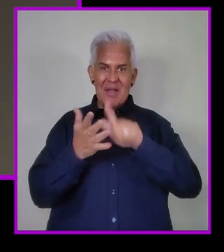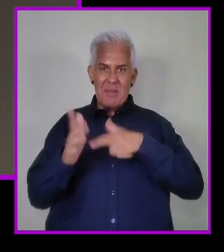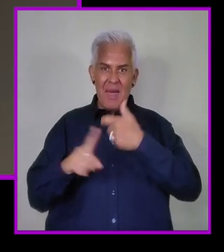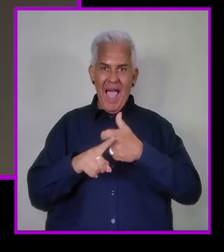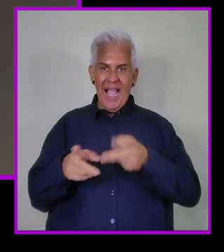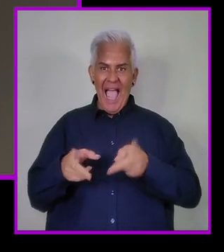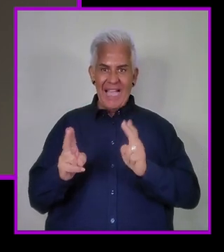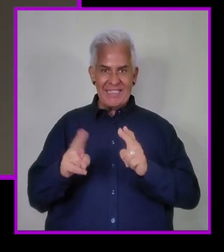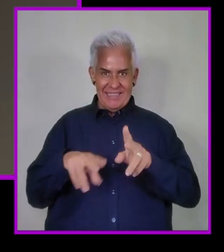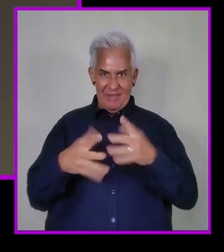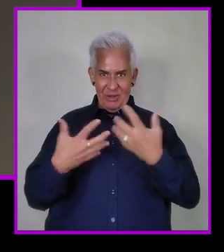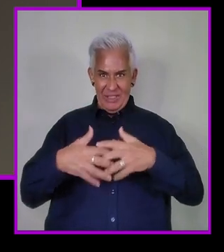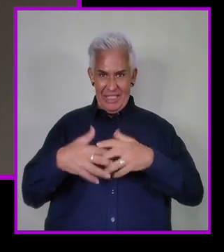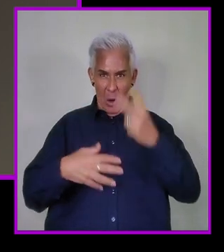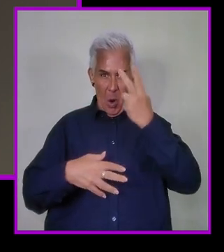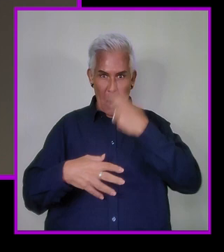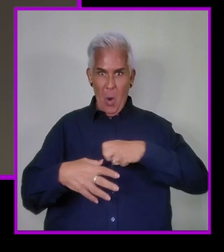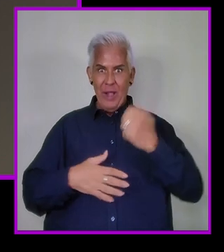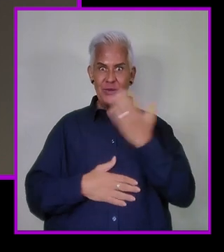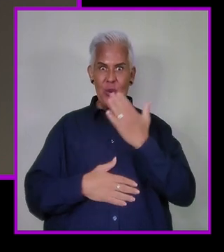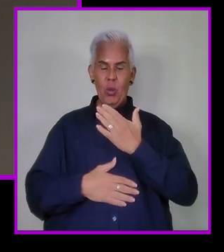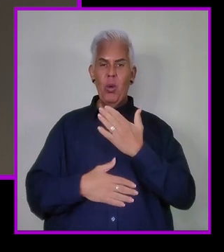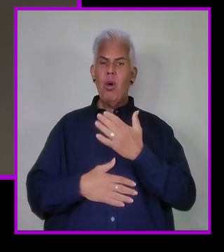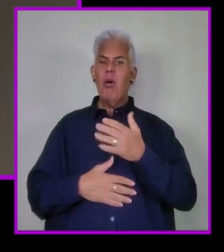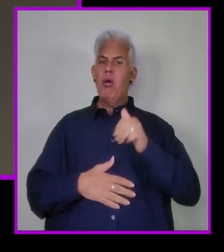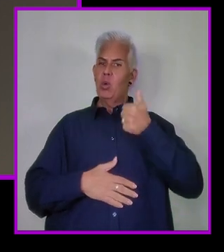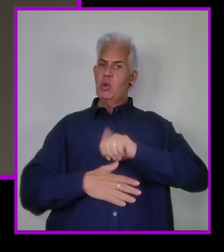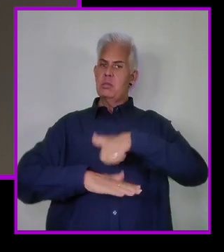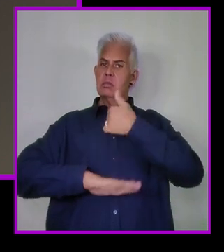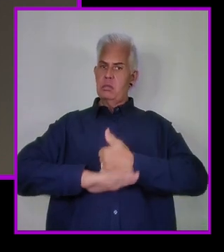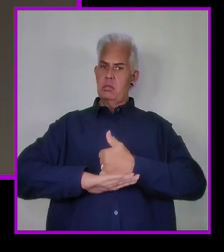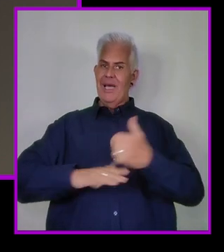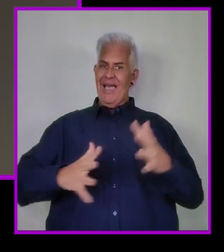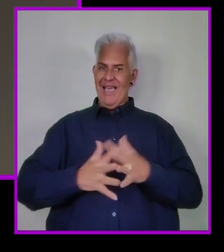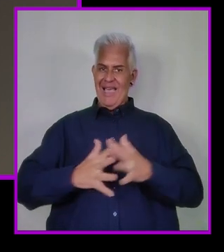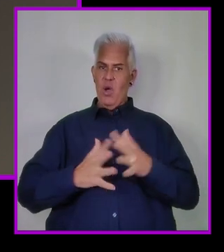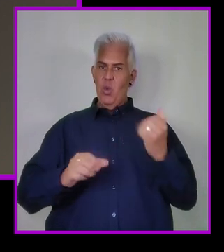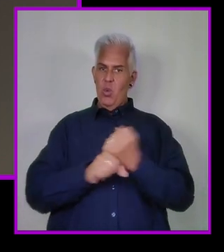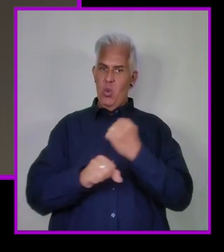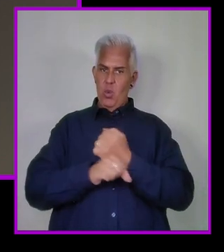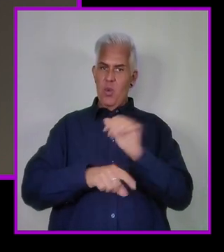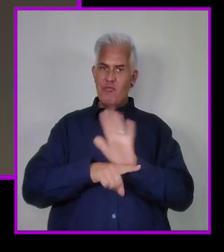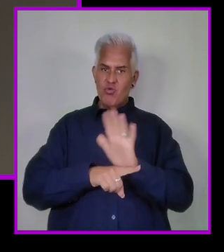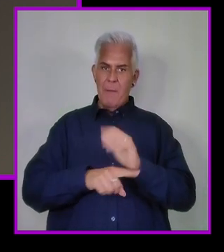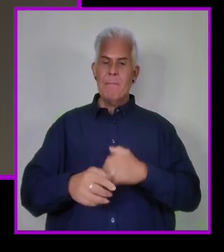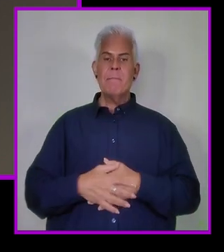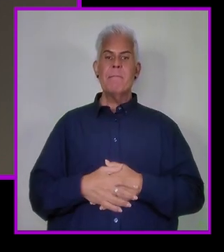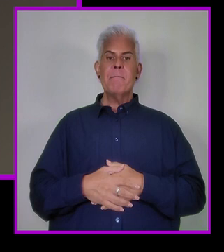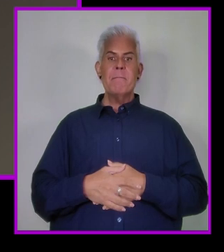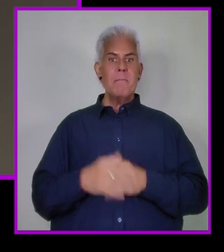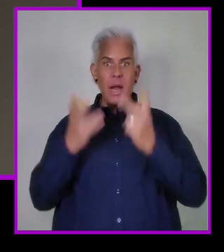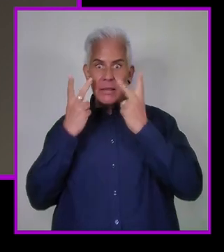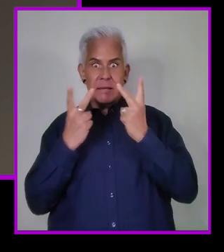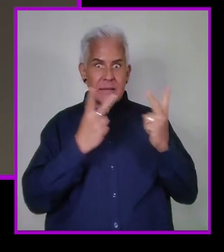really old school stuff. And so I got a real grounding in how to make a program. And it, at that time, in doing so, I got to see all the